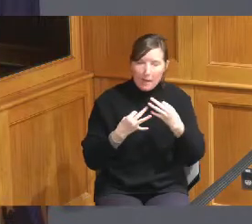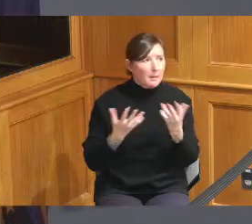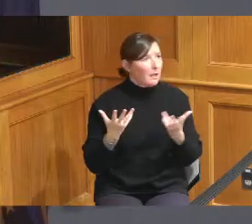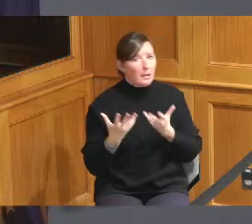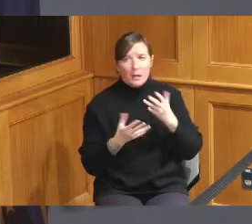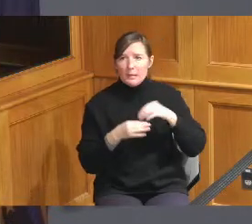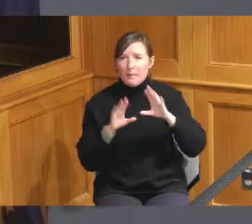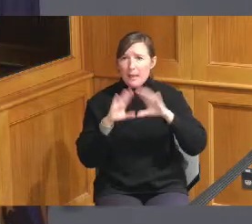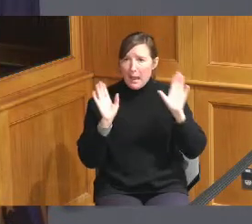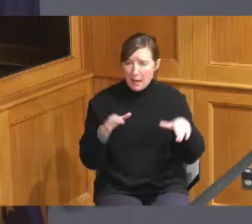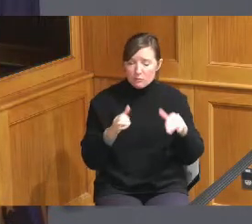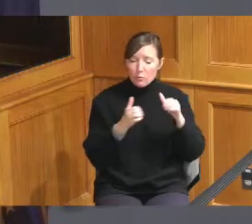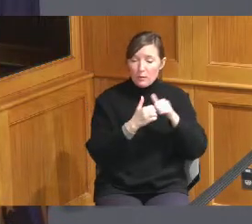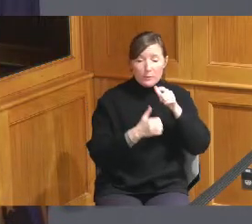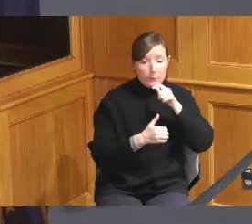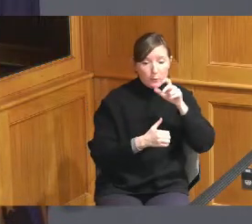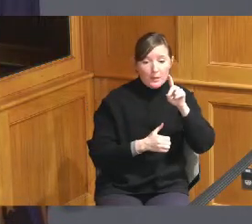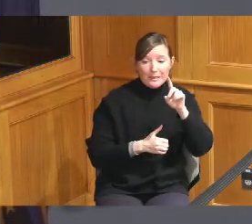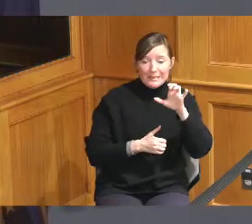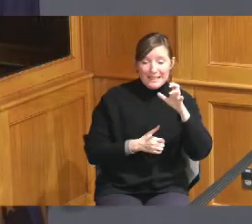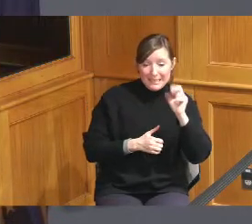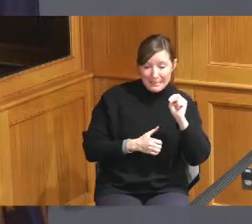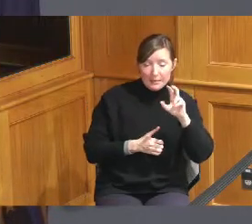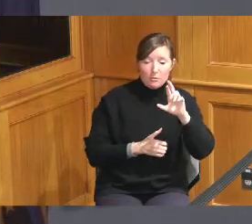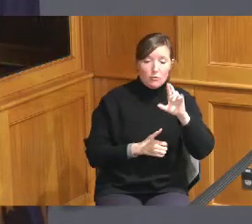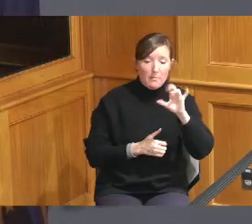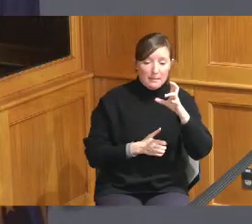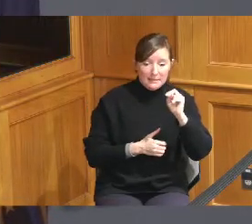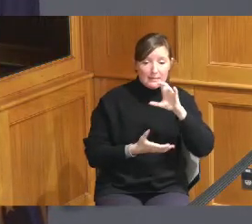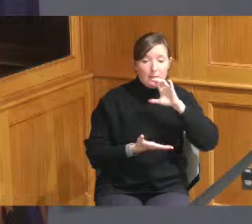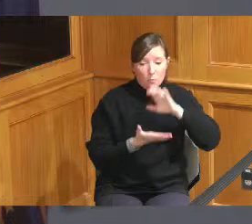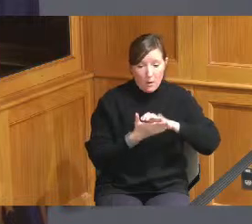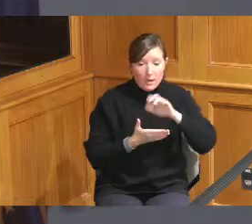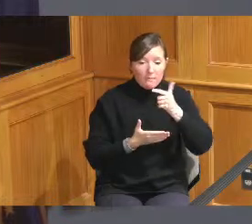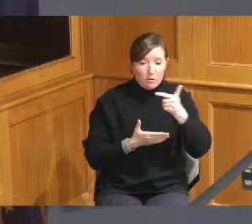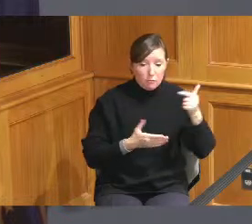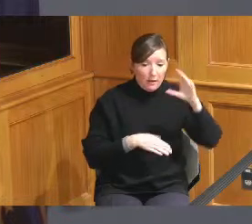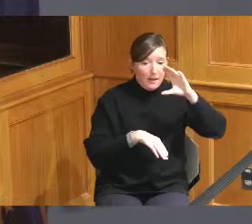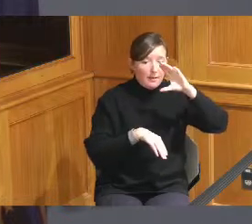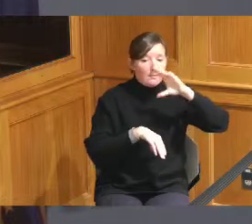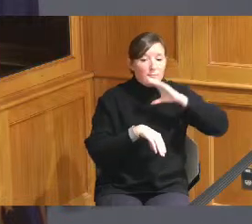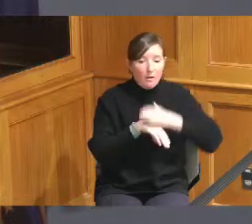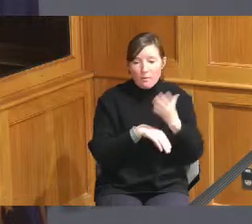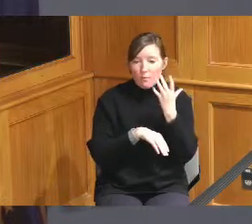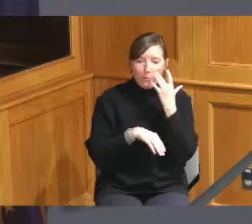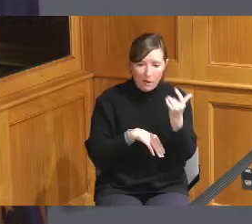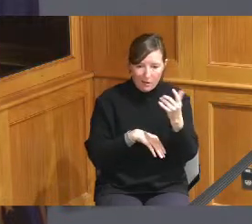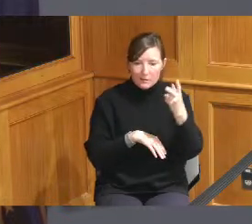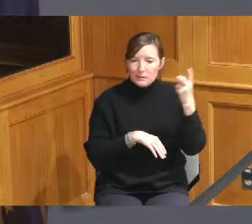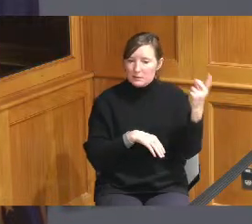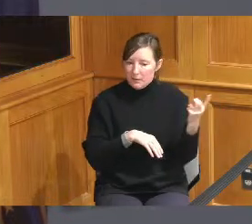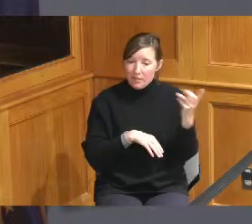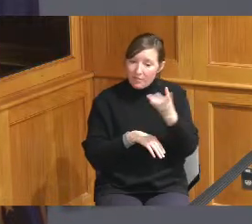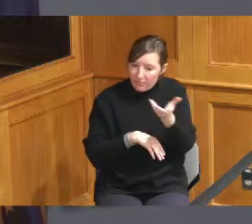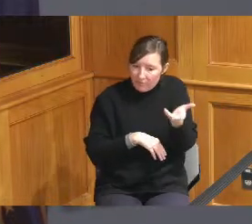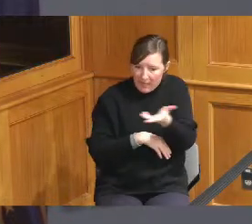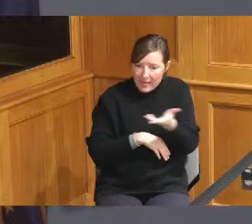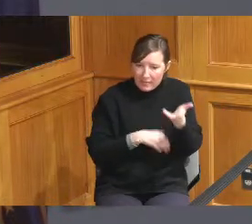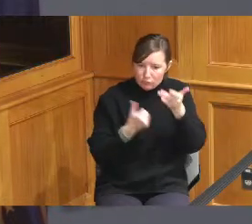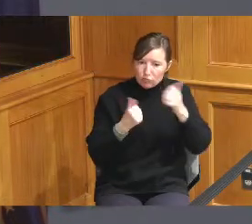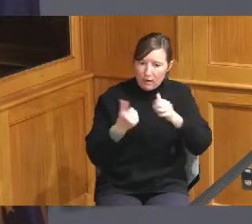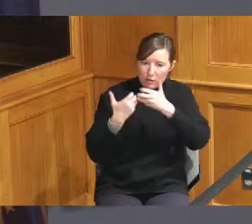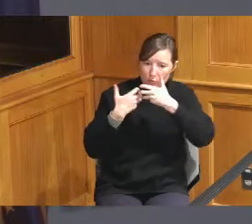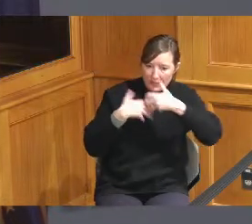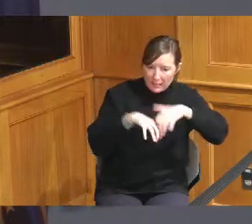Deacon Robinson, his wife, and granddaughter, because of a plan to ride and integrate the